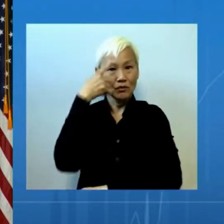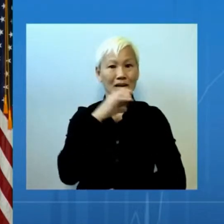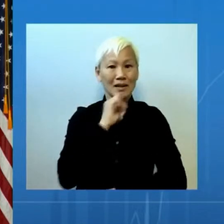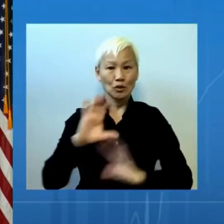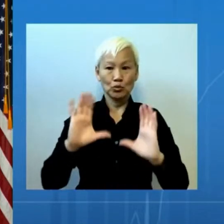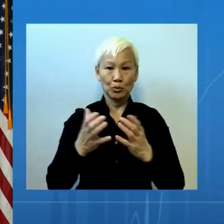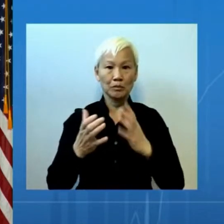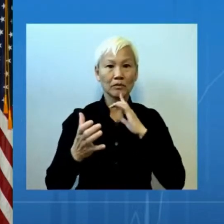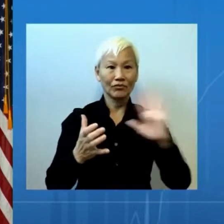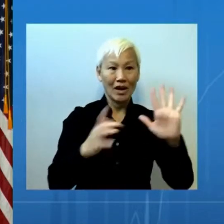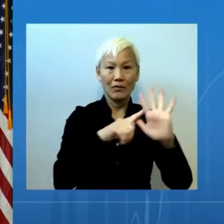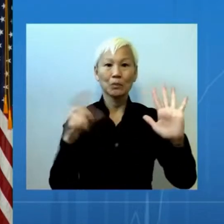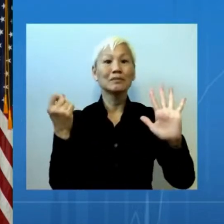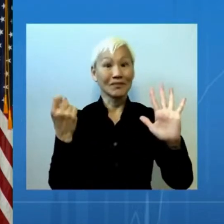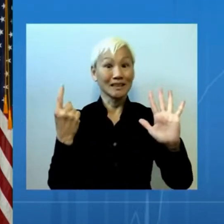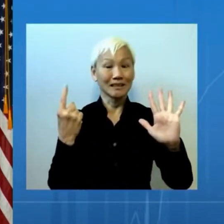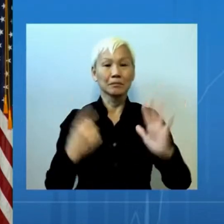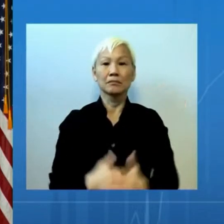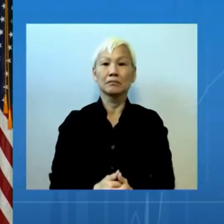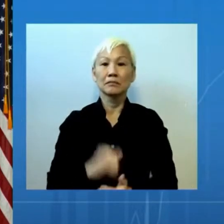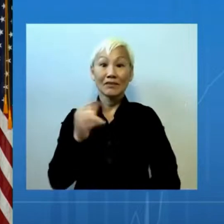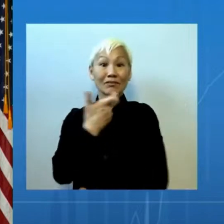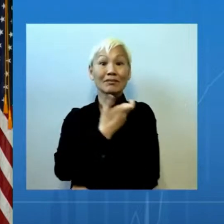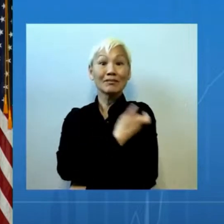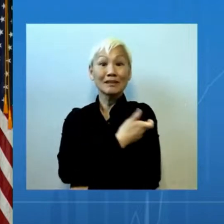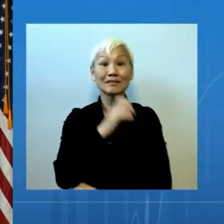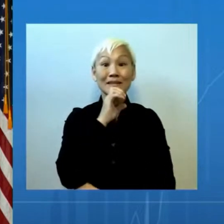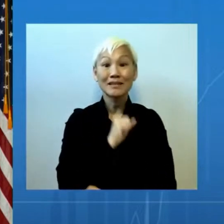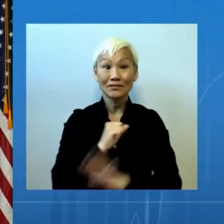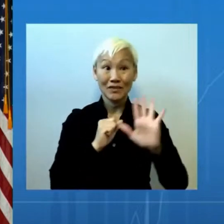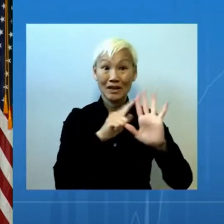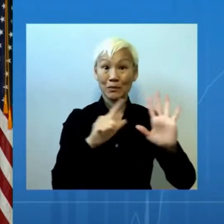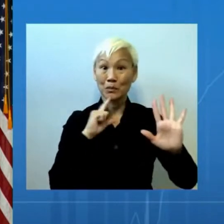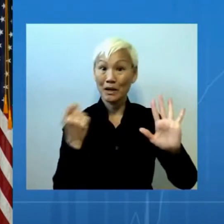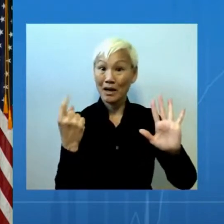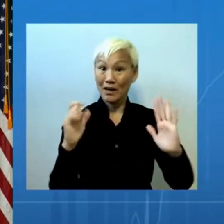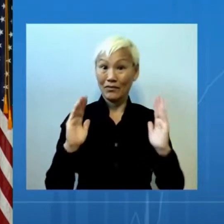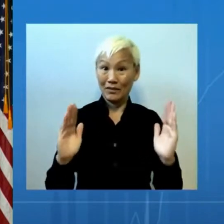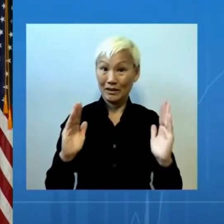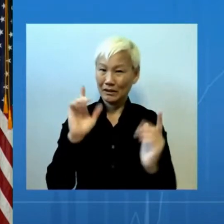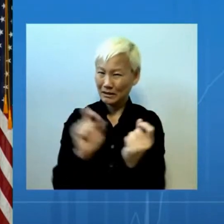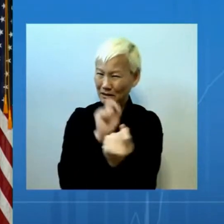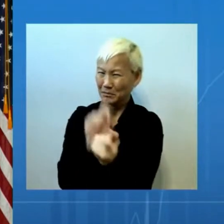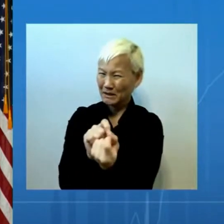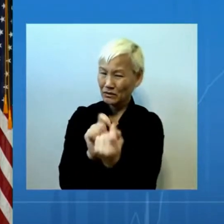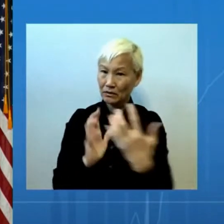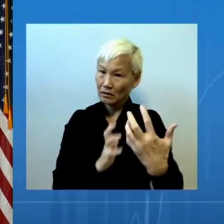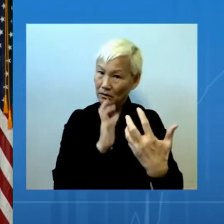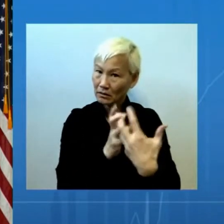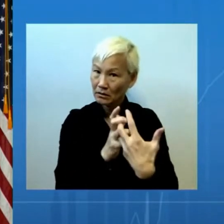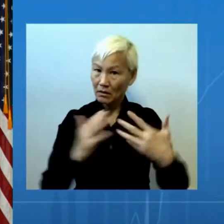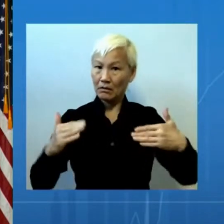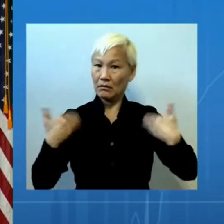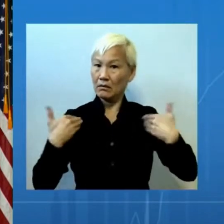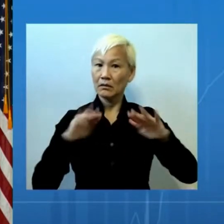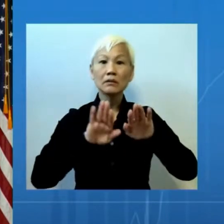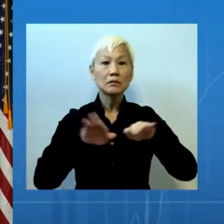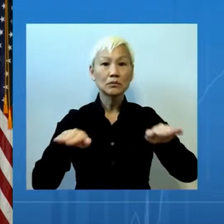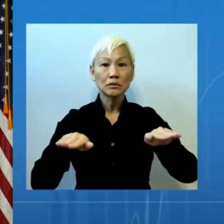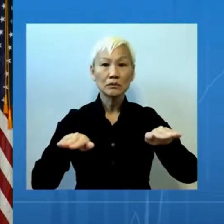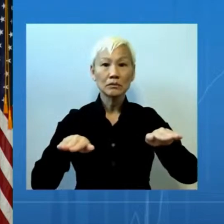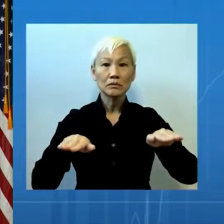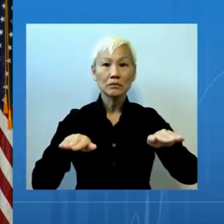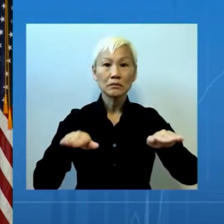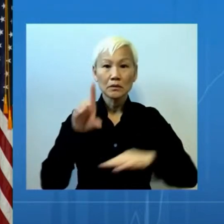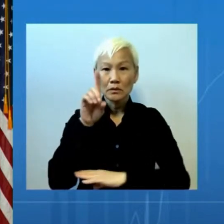Vaccines for kids ages 5 through 11 are specifically formulated for younger children, which means none of the vaccines already in the